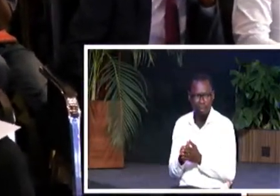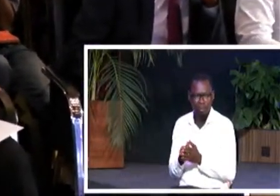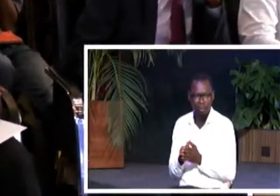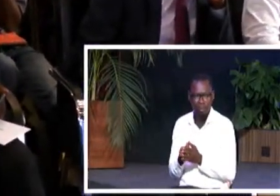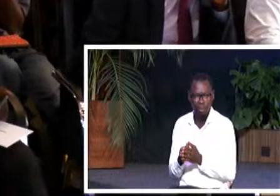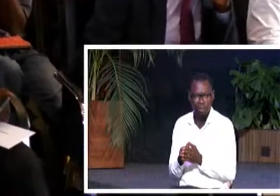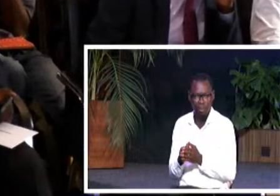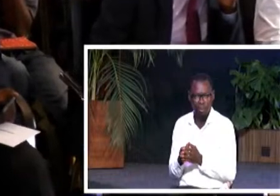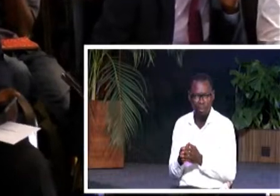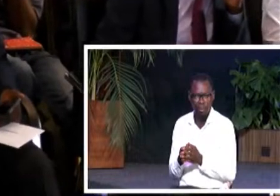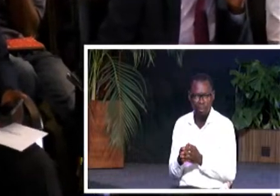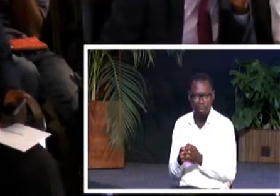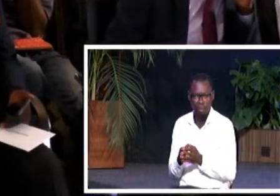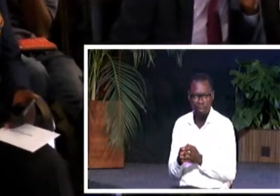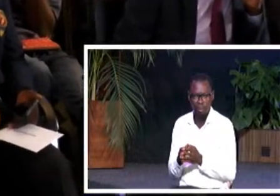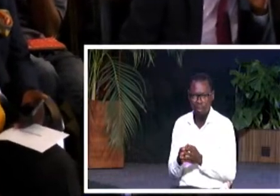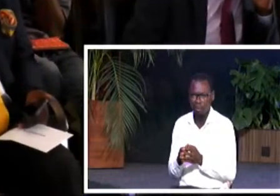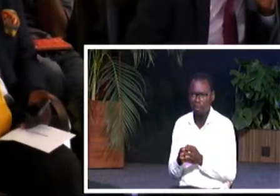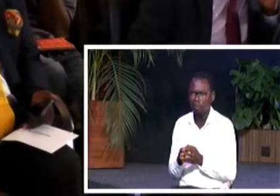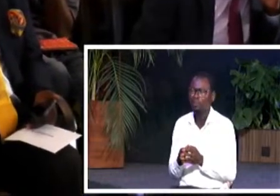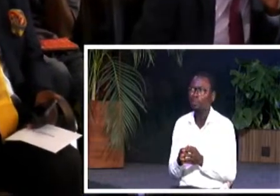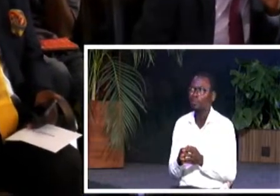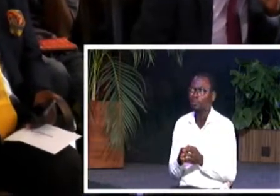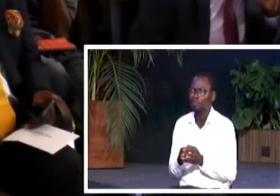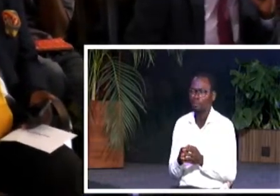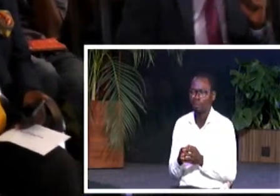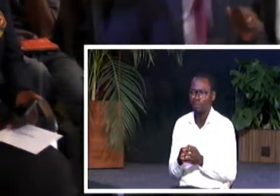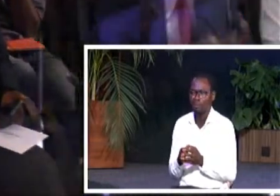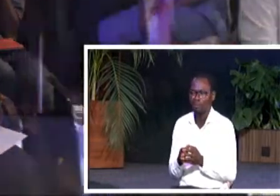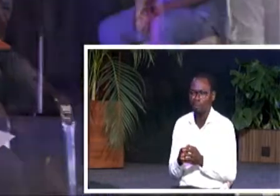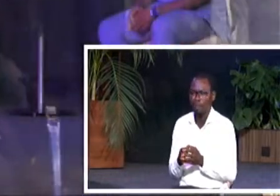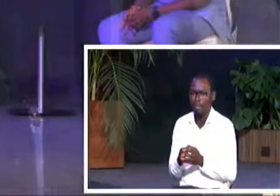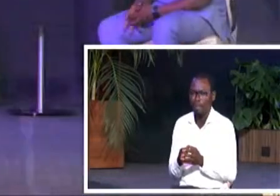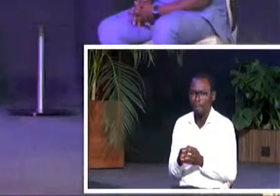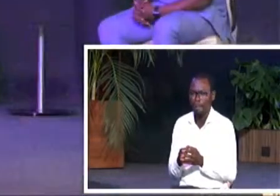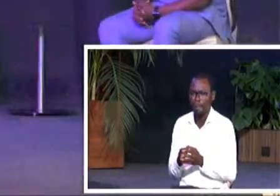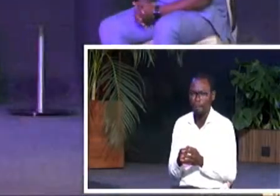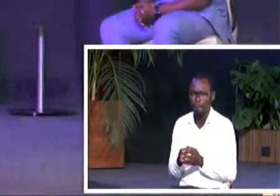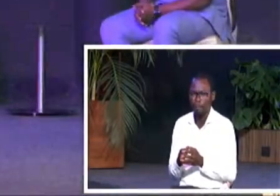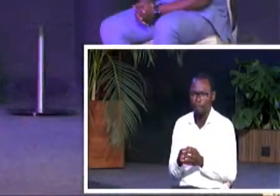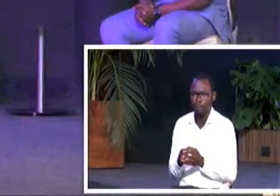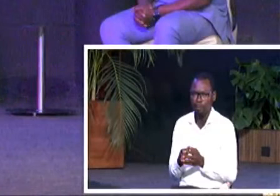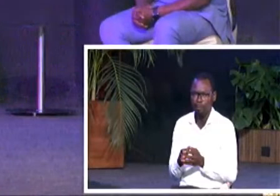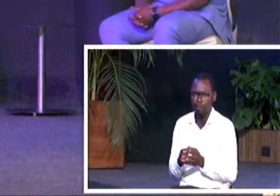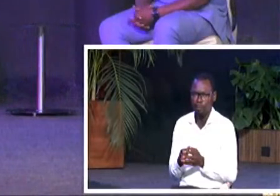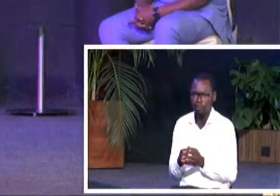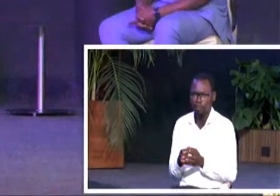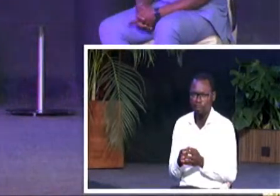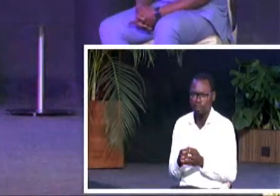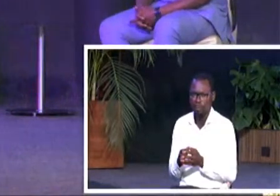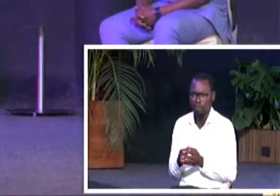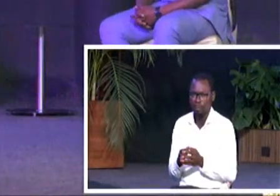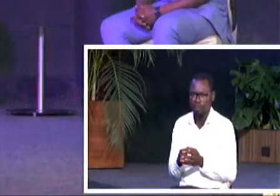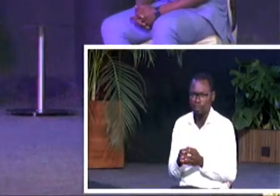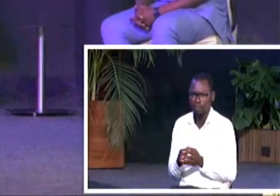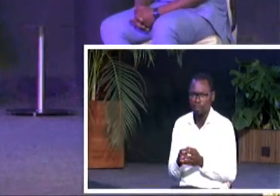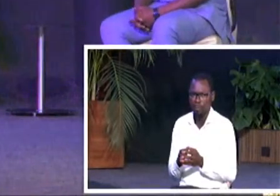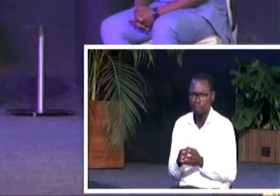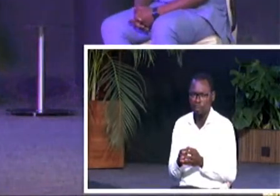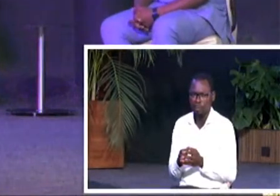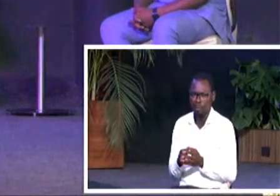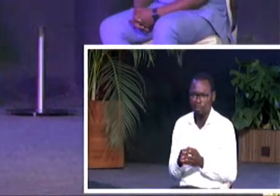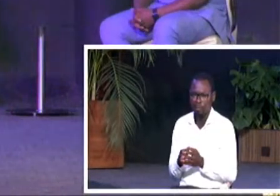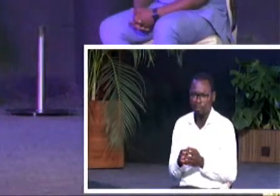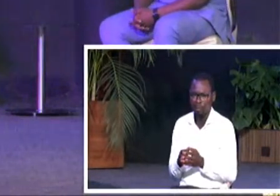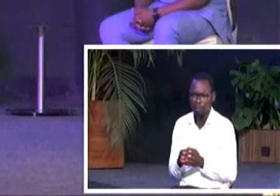Thank you very much. Let me take the last round of the questions. And I promise to come back to you the question of the parent who is lost trying to teach